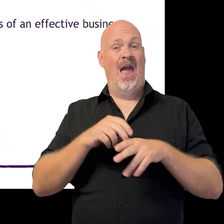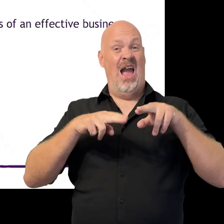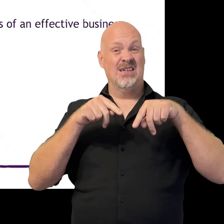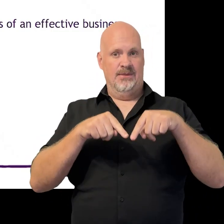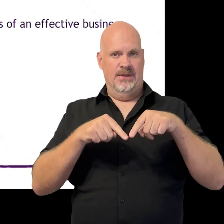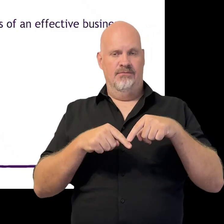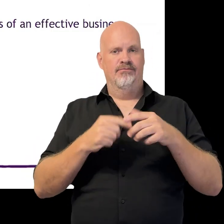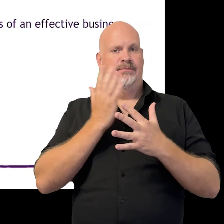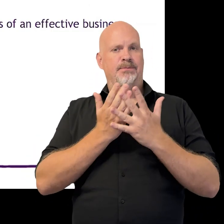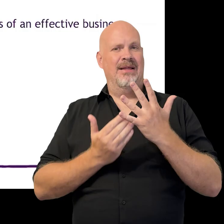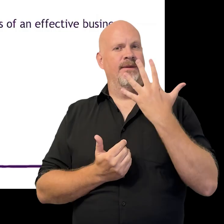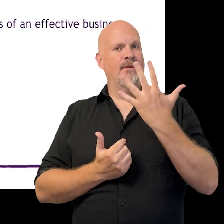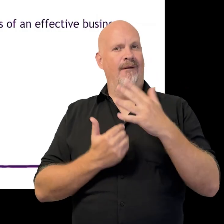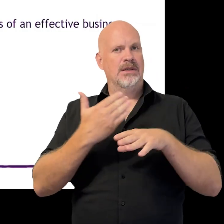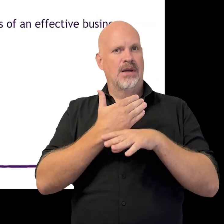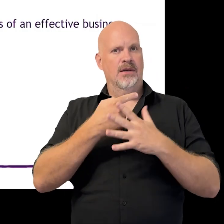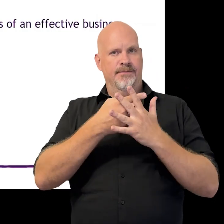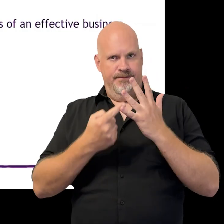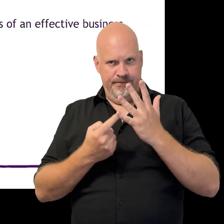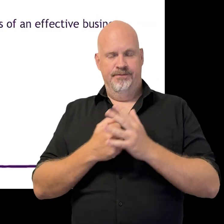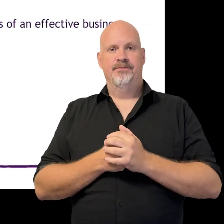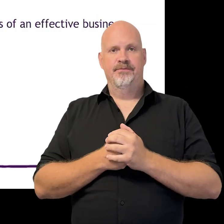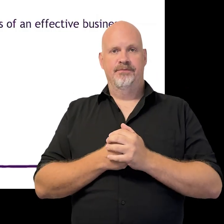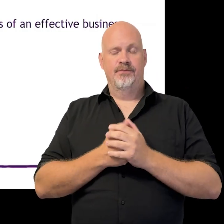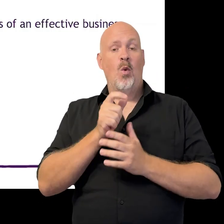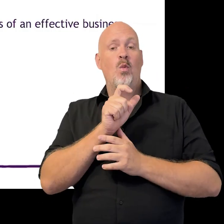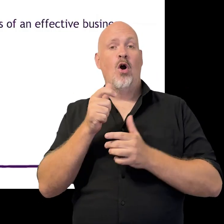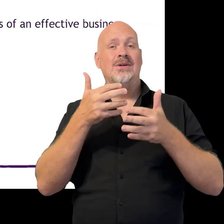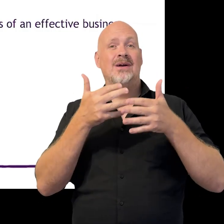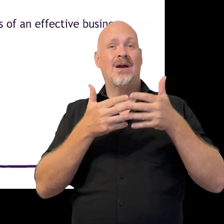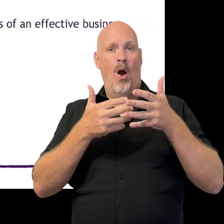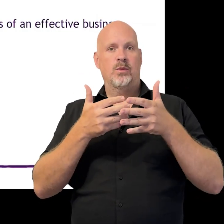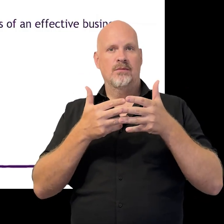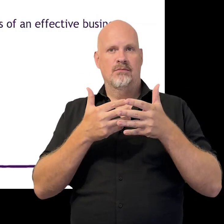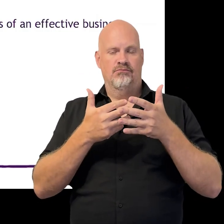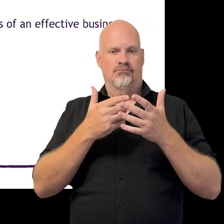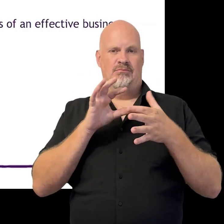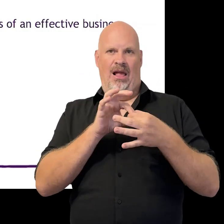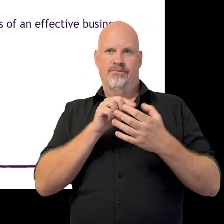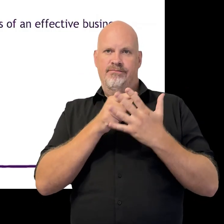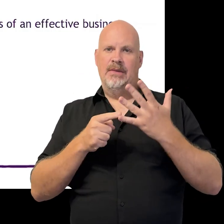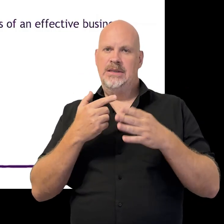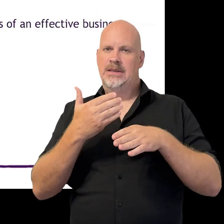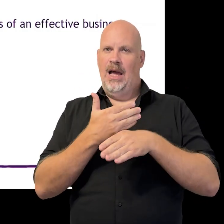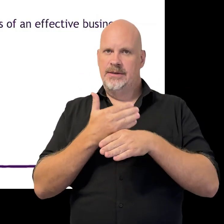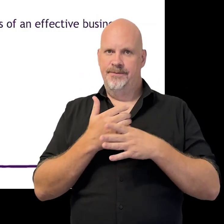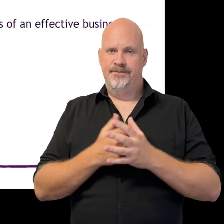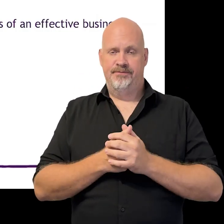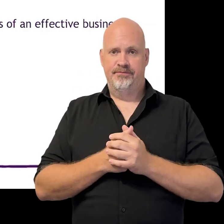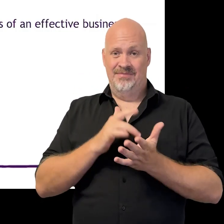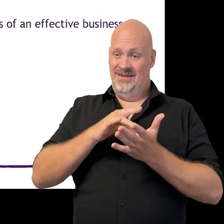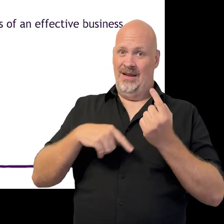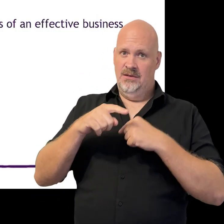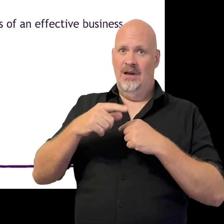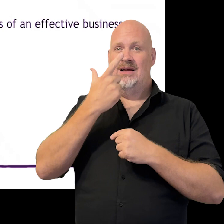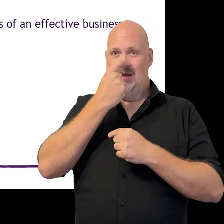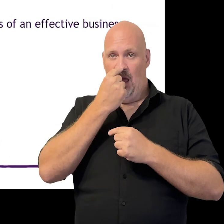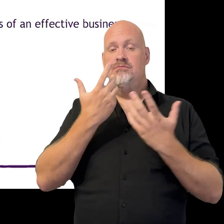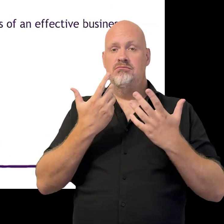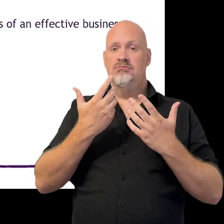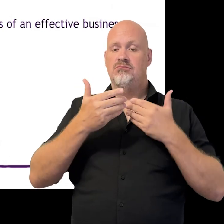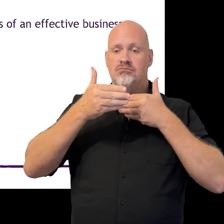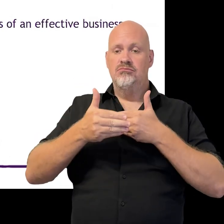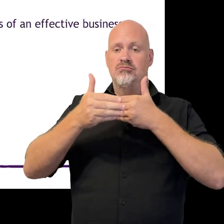unit's going to be assessed, and we'll have a look at the assessment itself. In terms of what it is you're going to need to